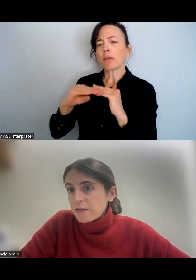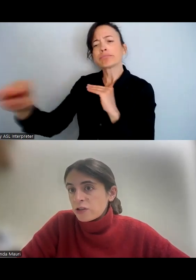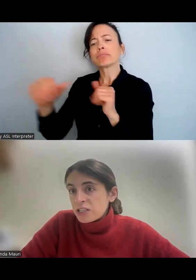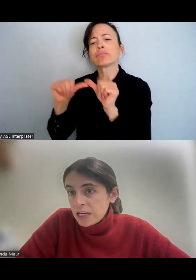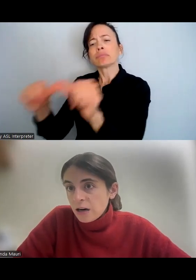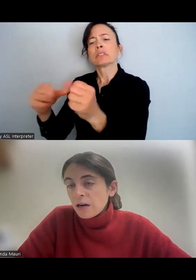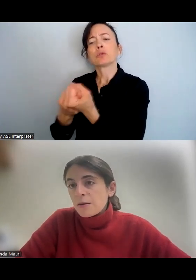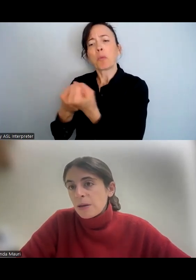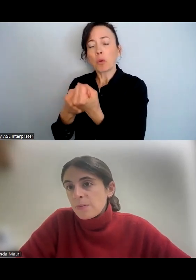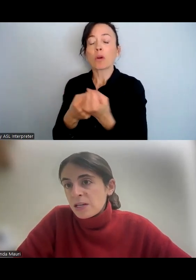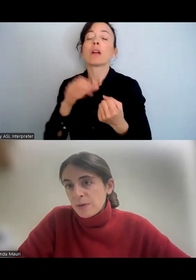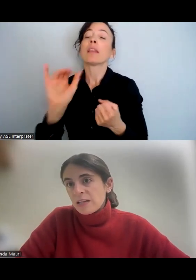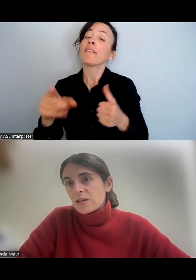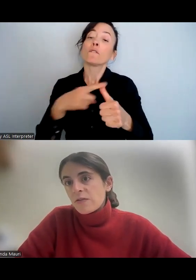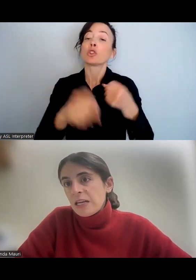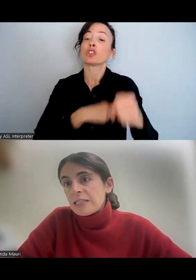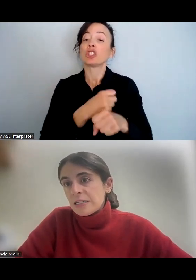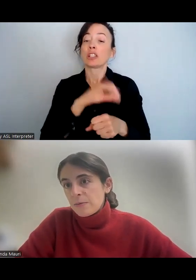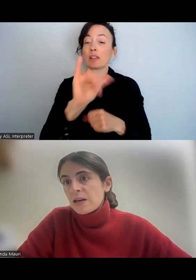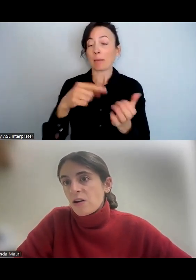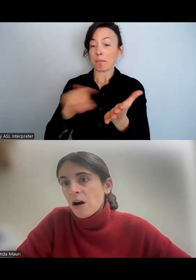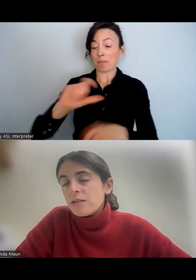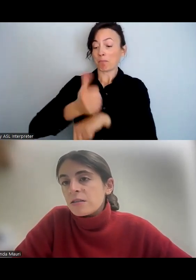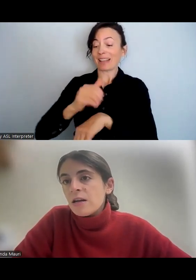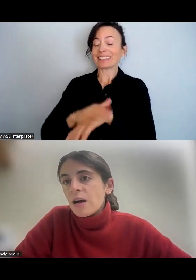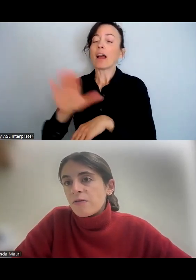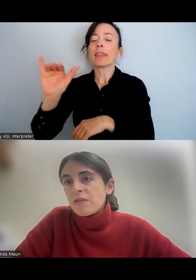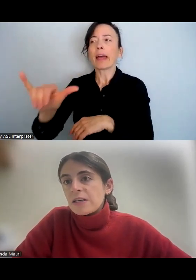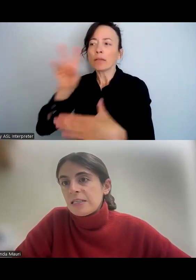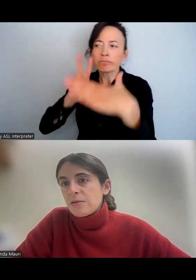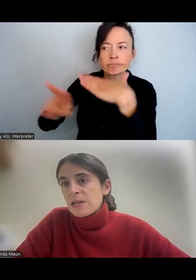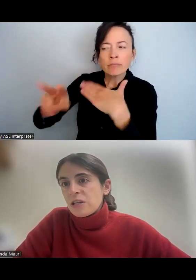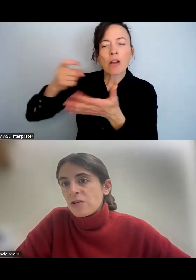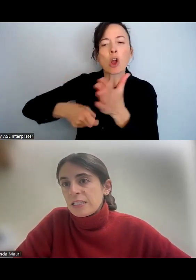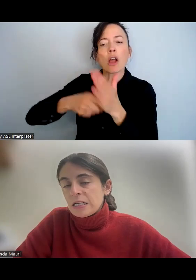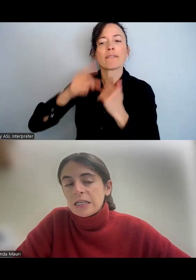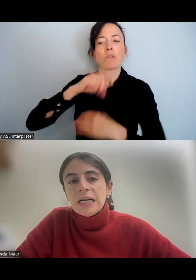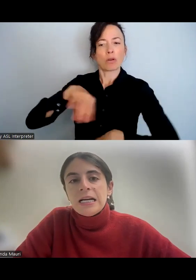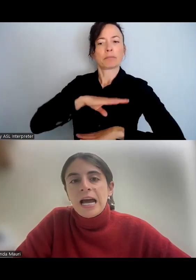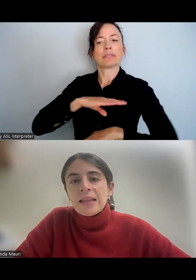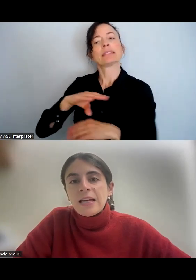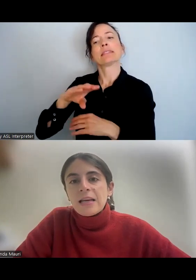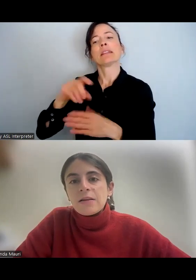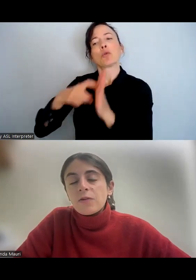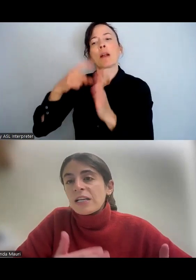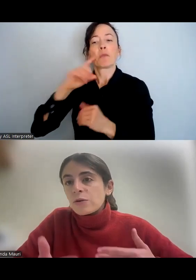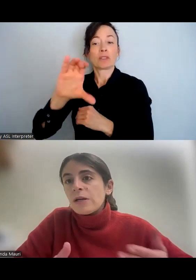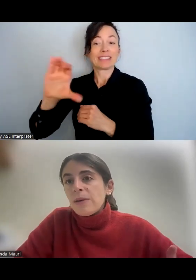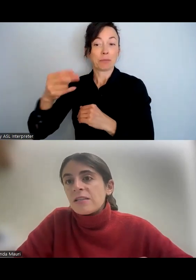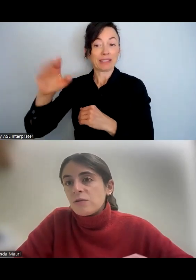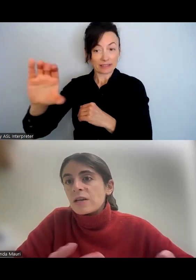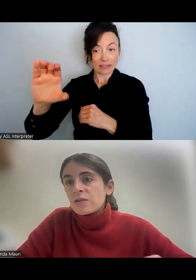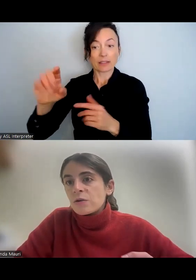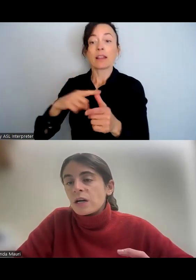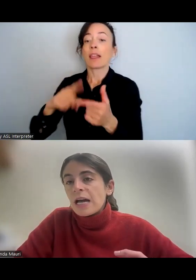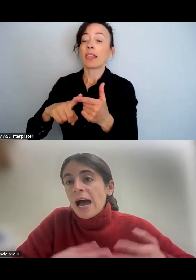in that first year, the payment is based off of the anticipated costs of fulfilling CCBHC criteria. And then the rates are